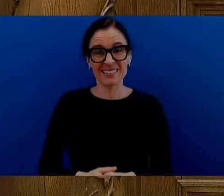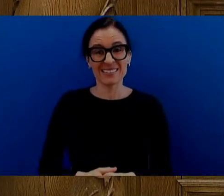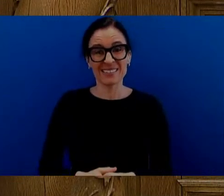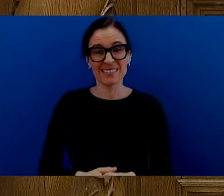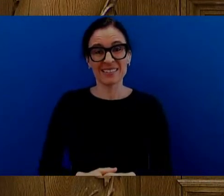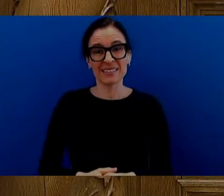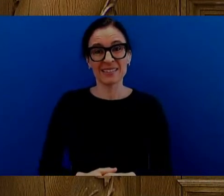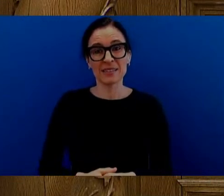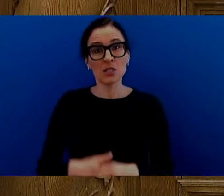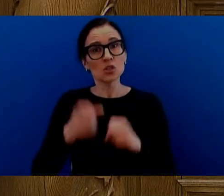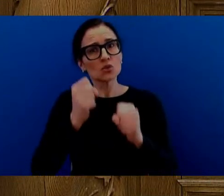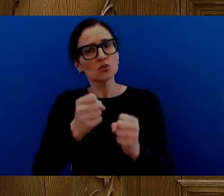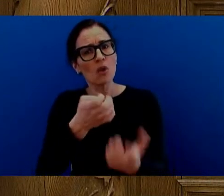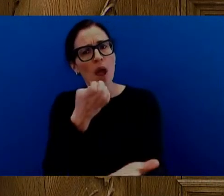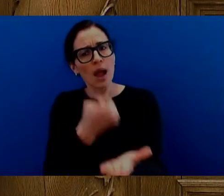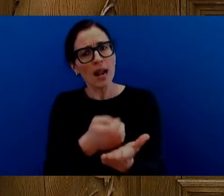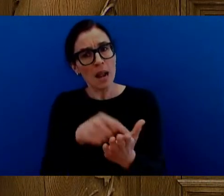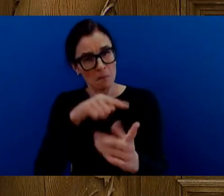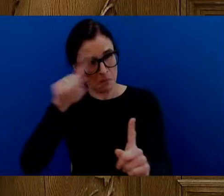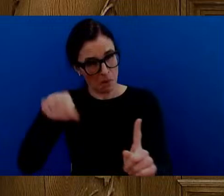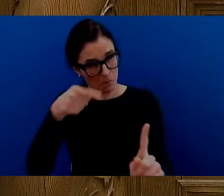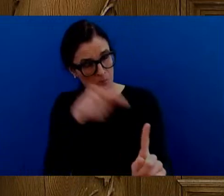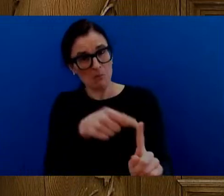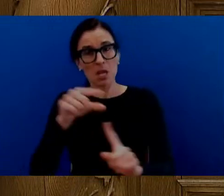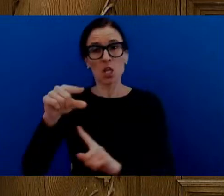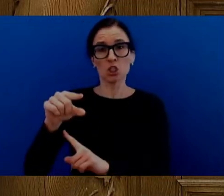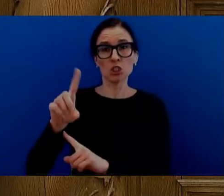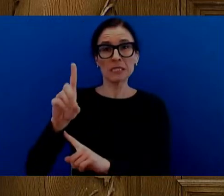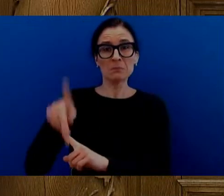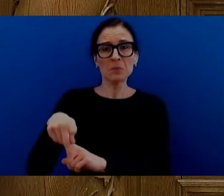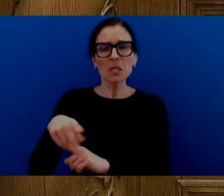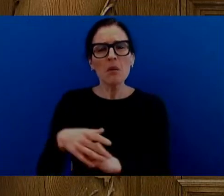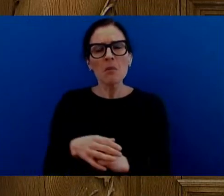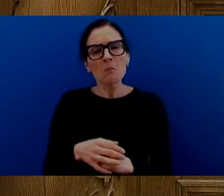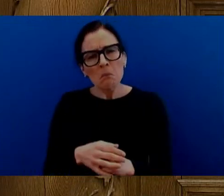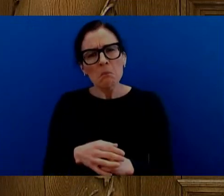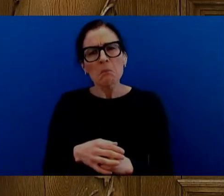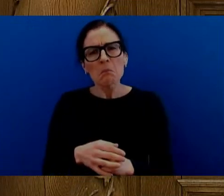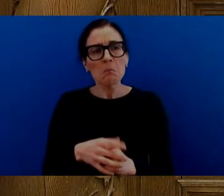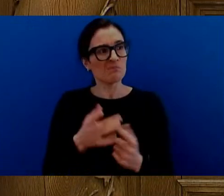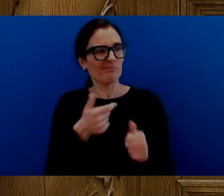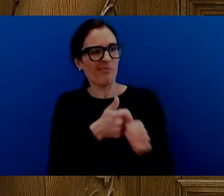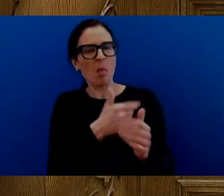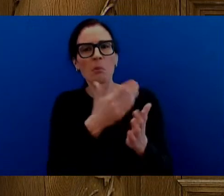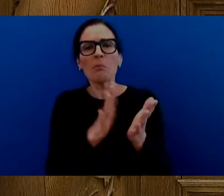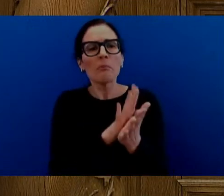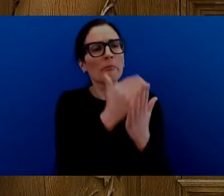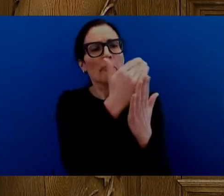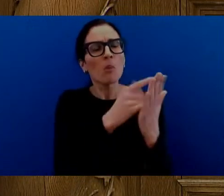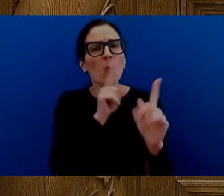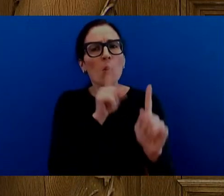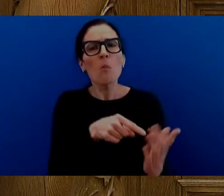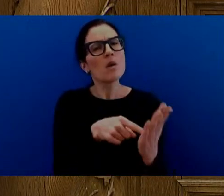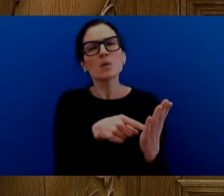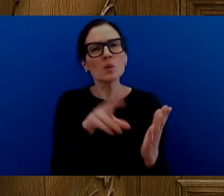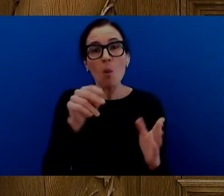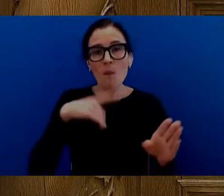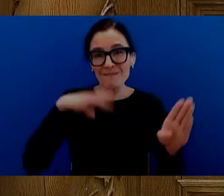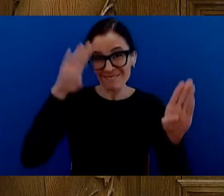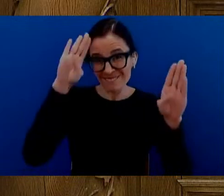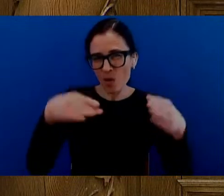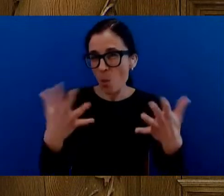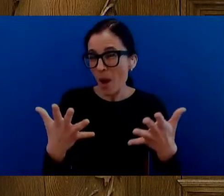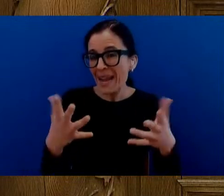It's about generating the wealth necessary to make us all better off, to create good jobs with paychecks that